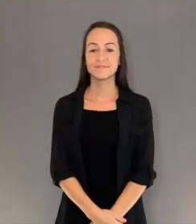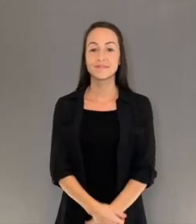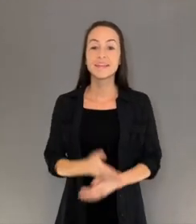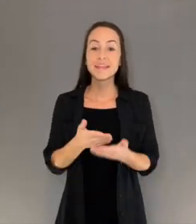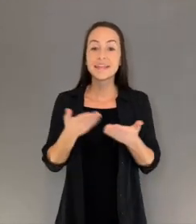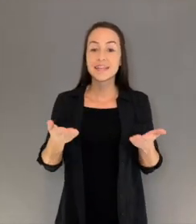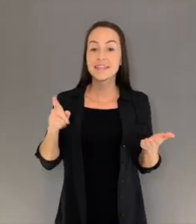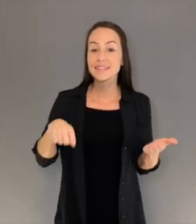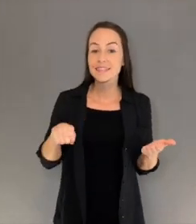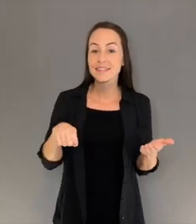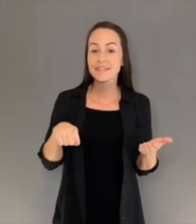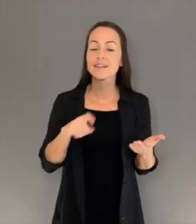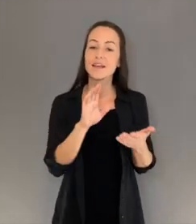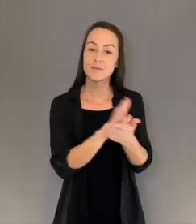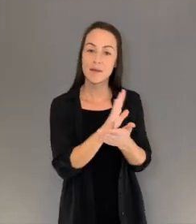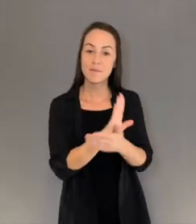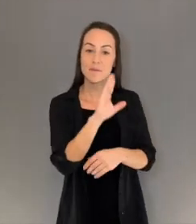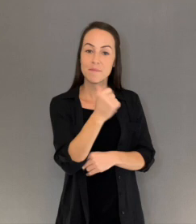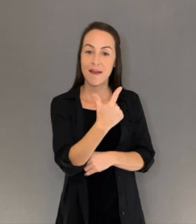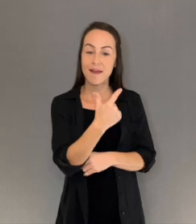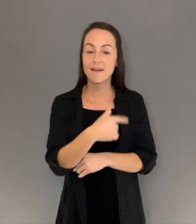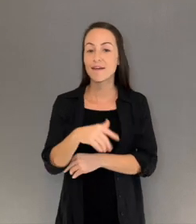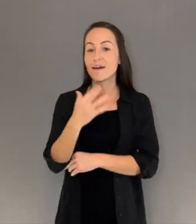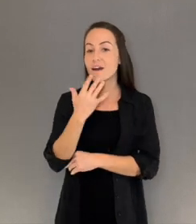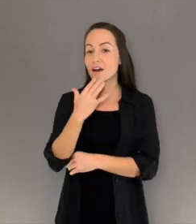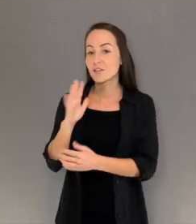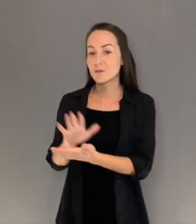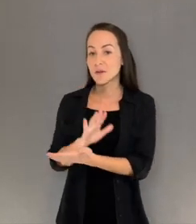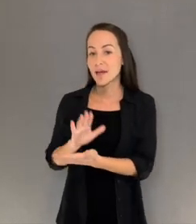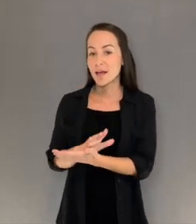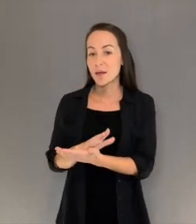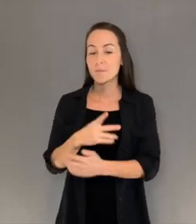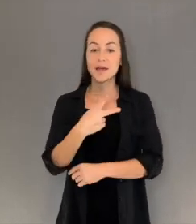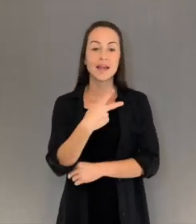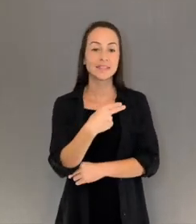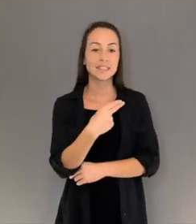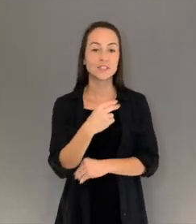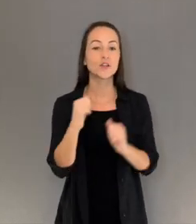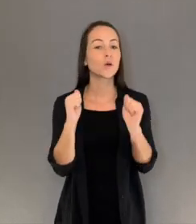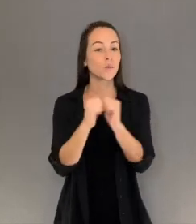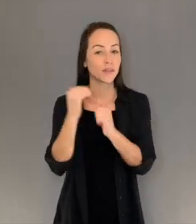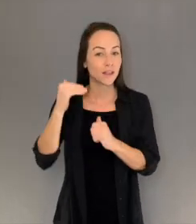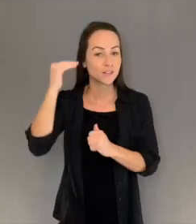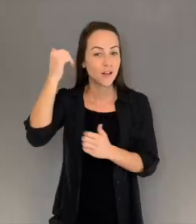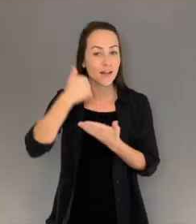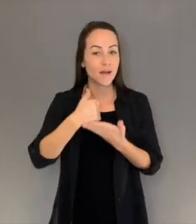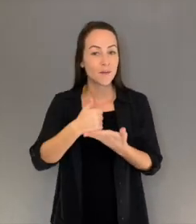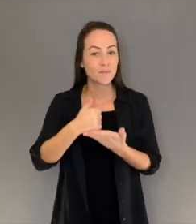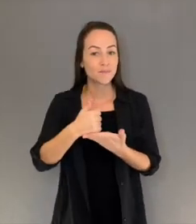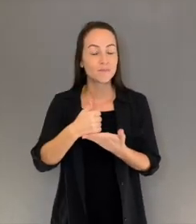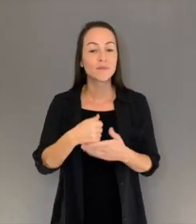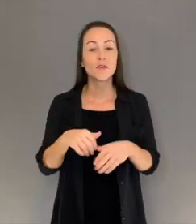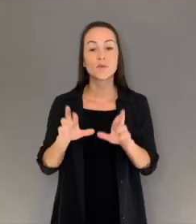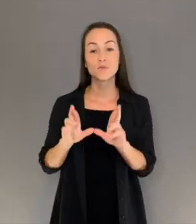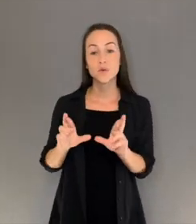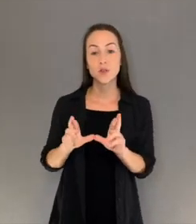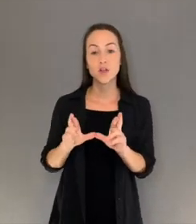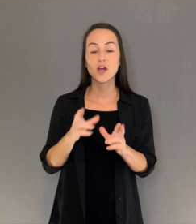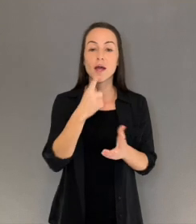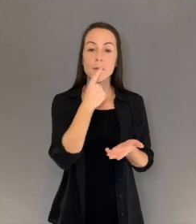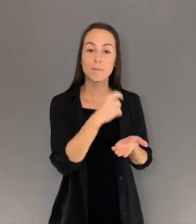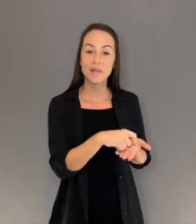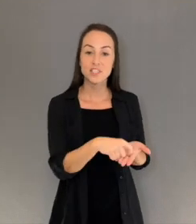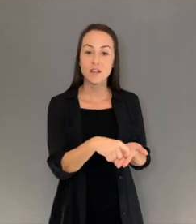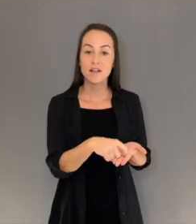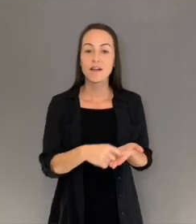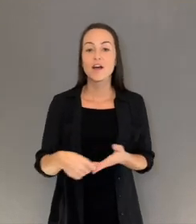Materials: paper bag, construction paper, scissors to use with a grown-up's help, ruler, pencil, glue